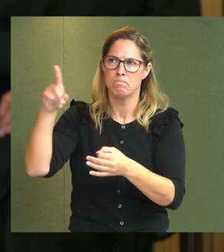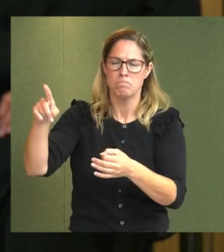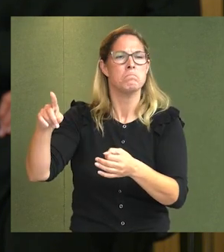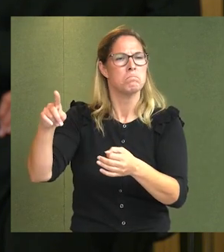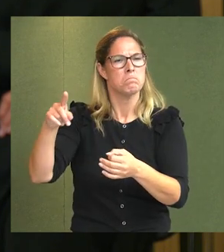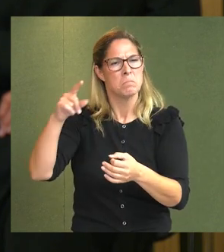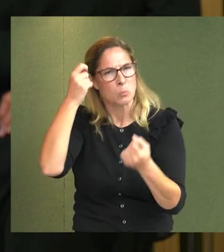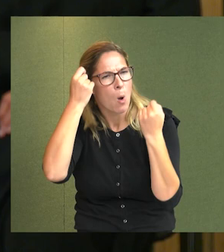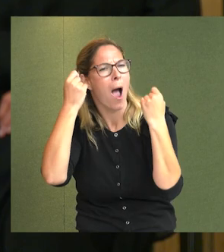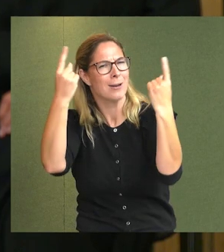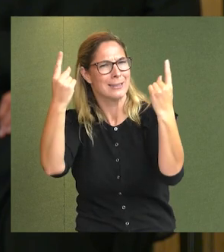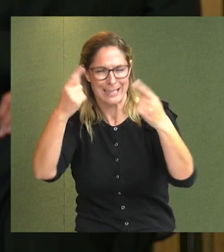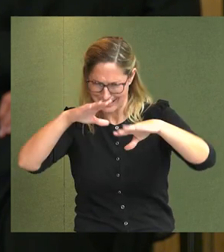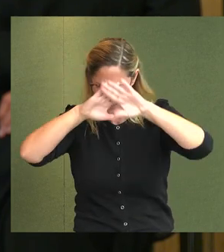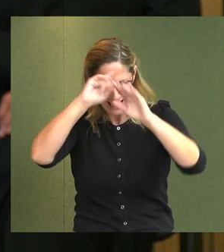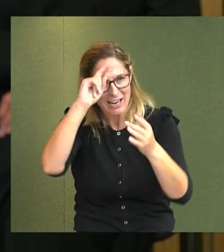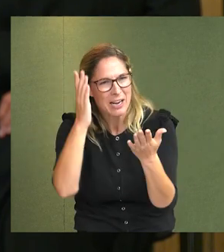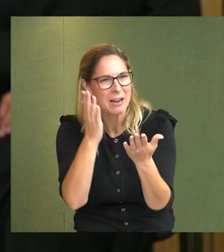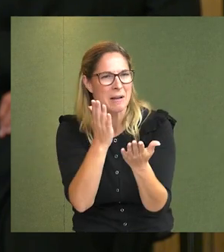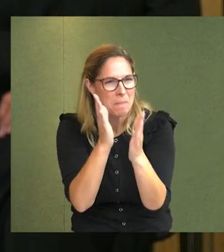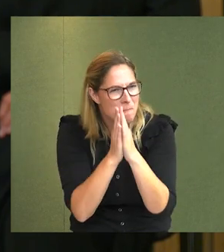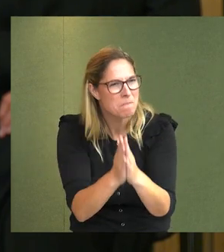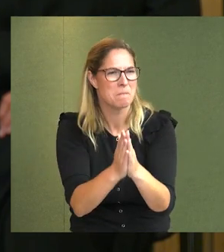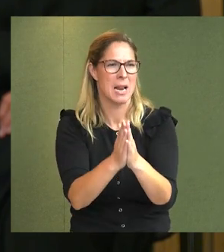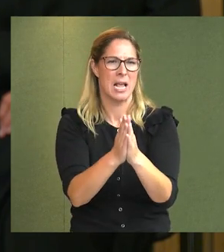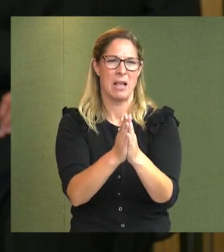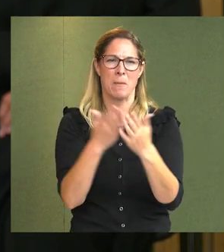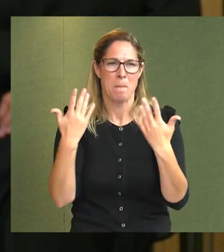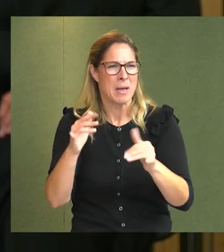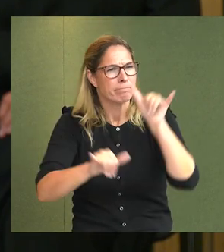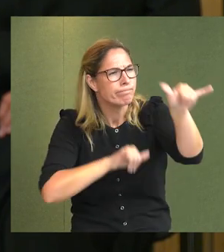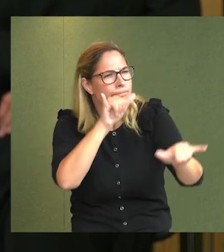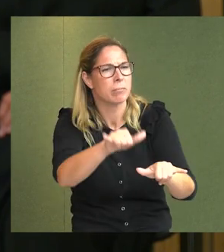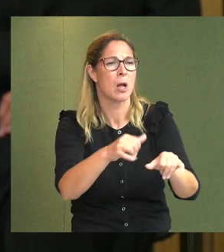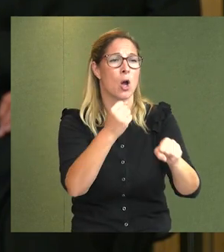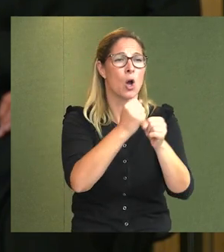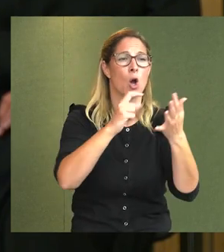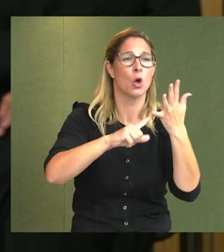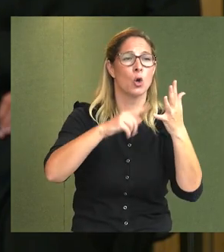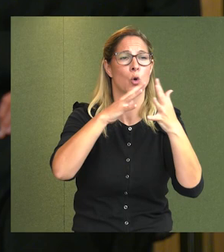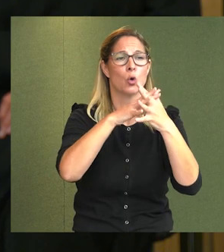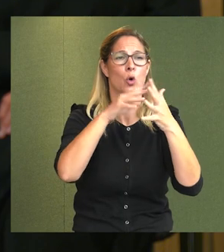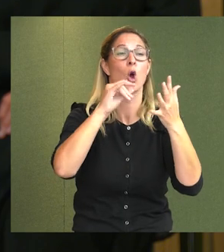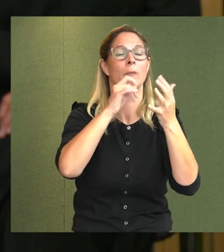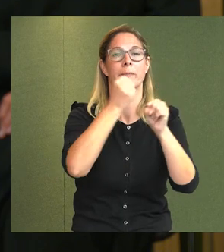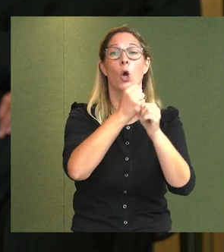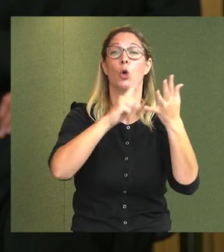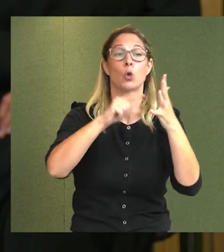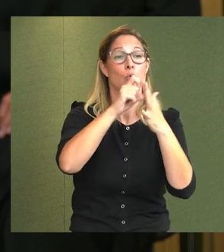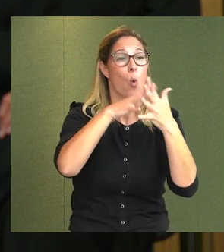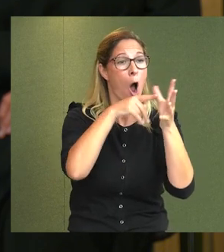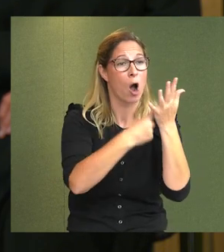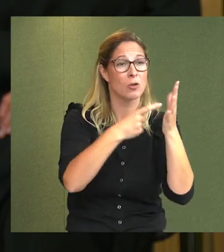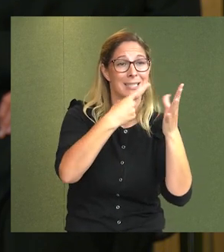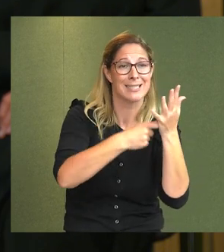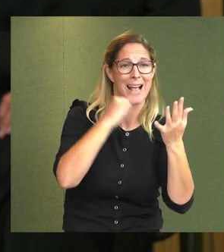numerous visits to Gurdwaras in London, on our shores, as well as elsewhere, were occasions which helped bring a strong focus and